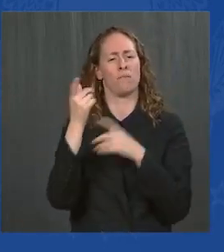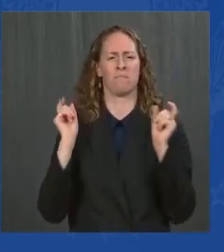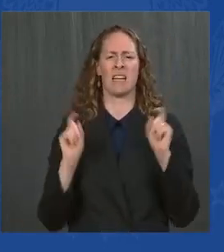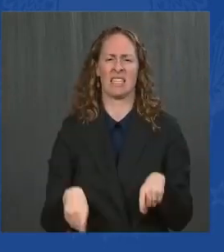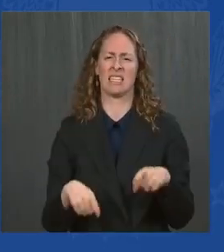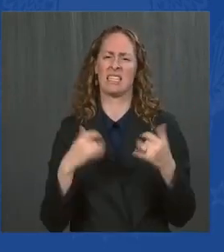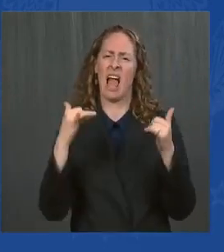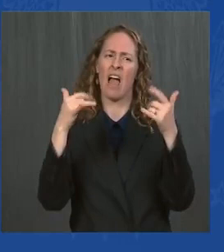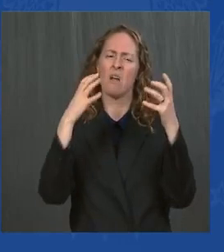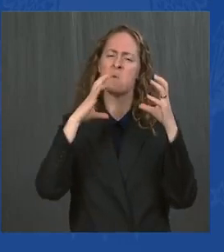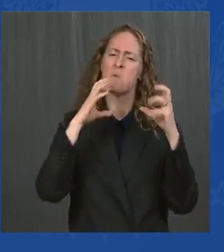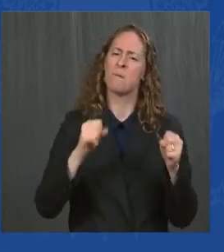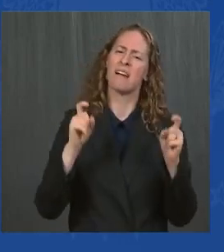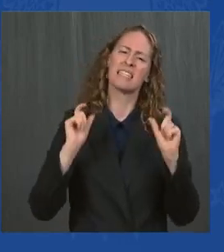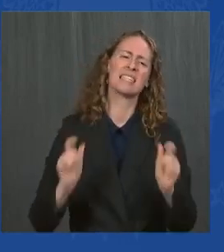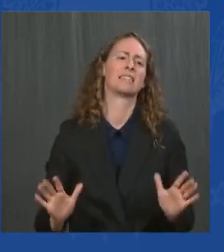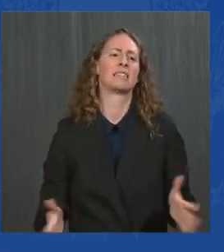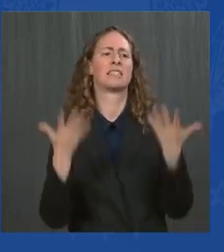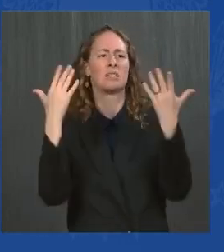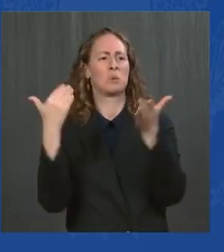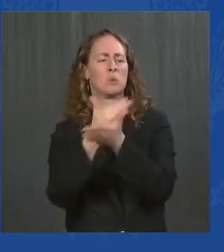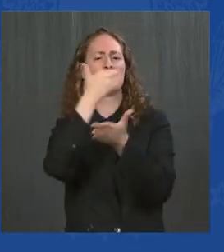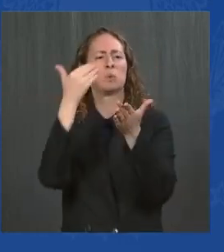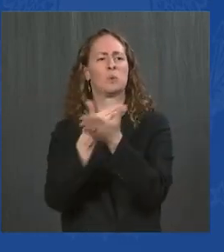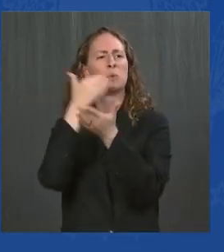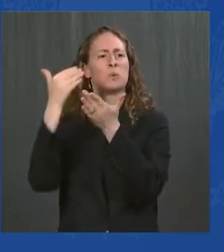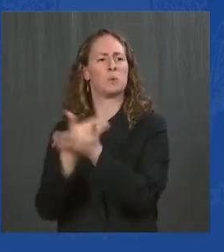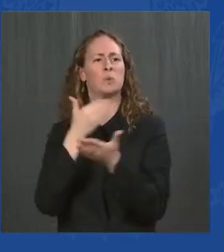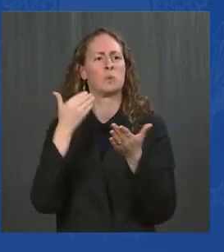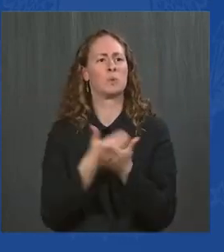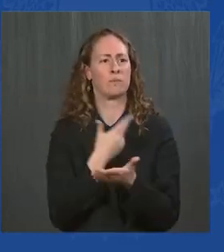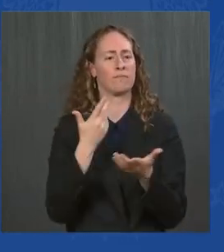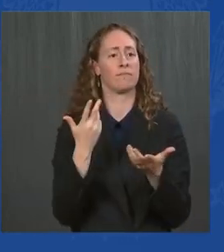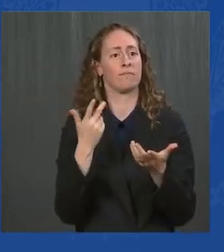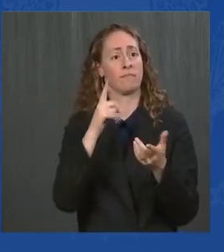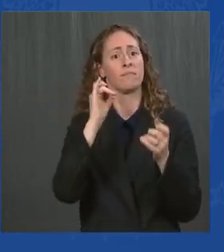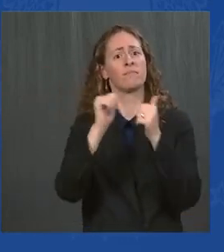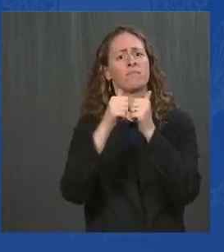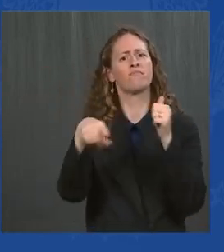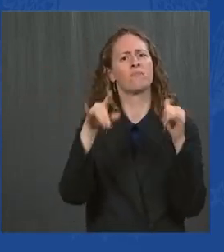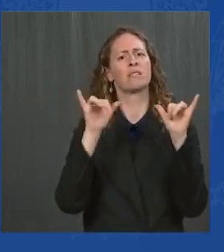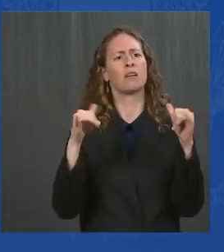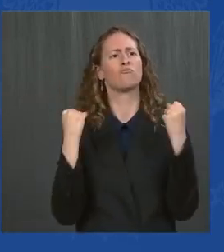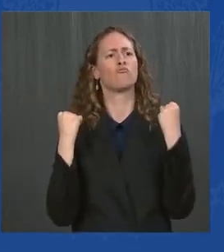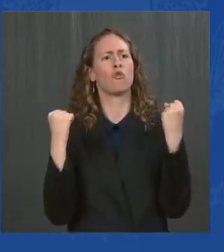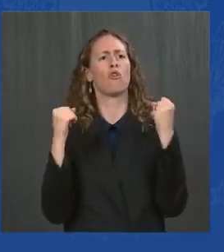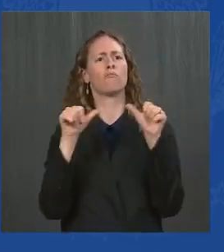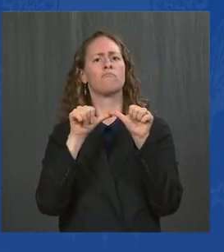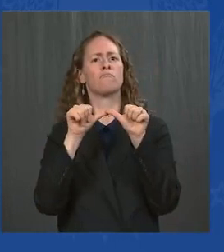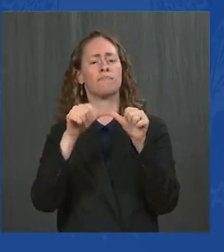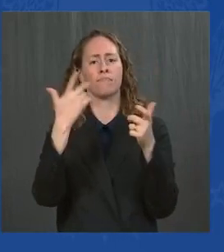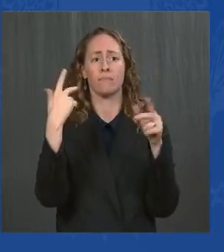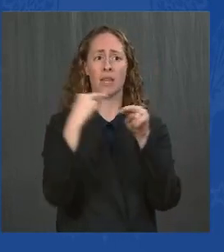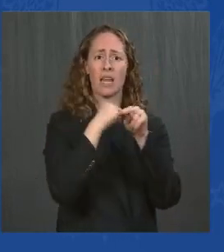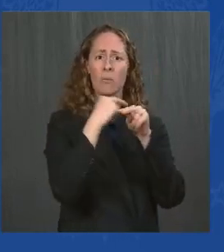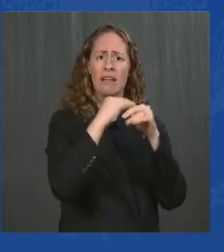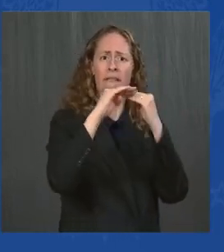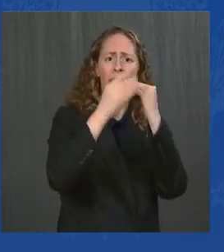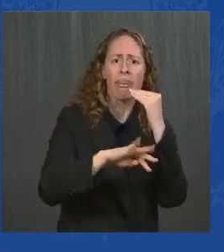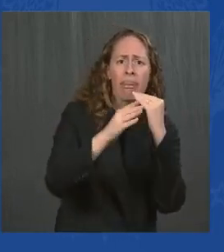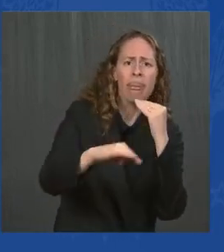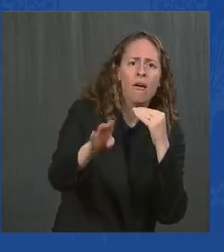country now in terms of the energy grid. It's about resilience. Make our roads and highways safer. Make us more resilient to the kinds